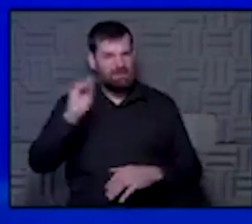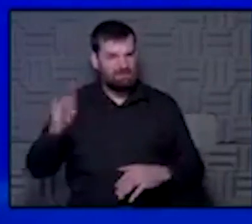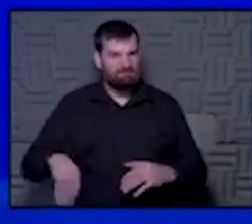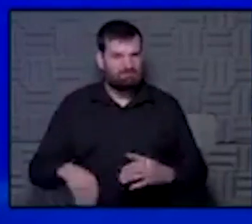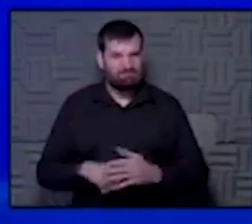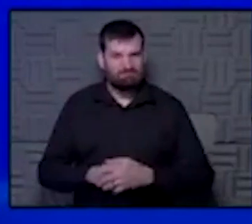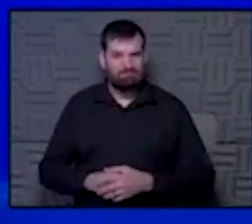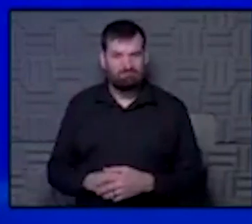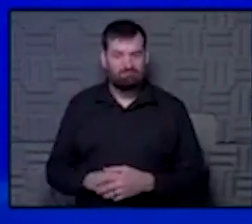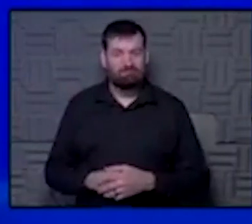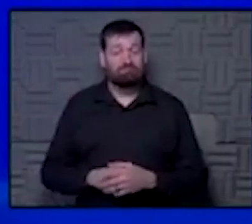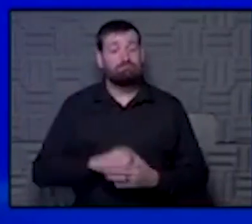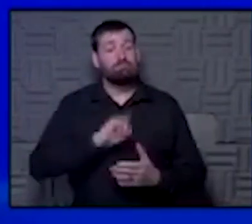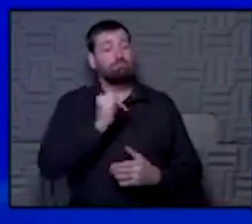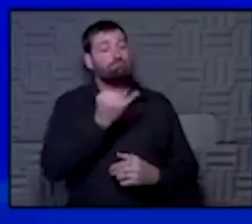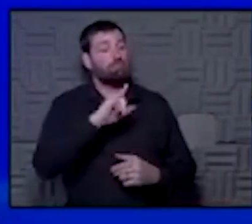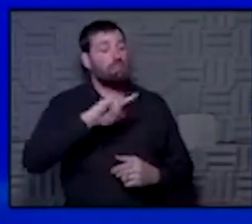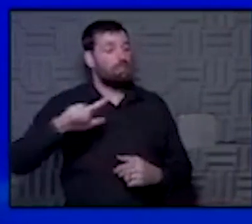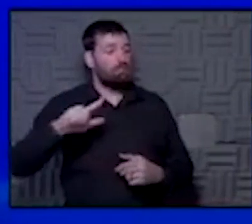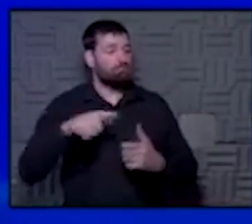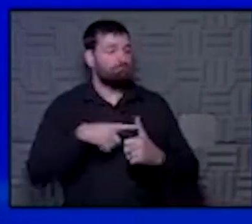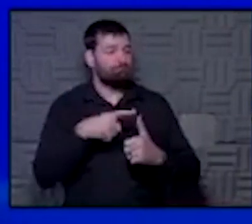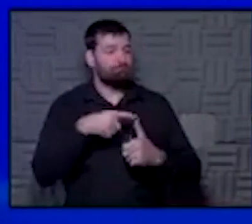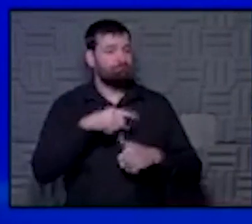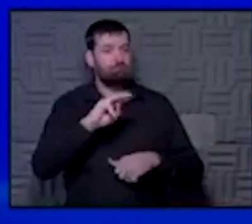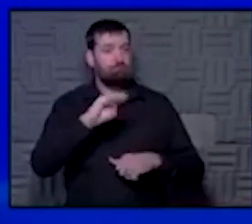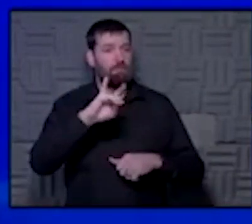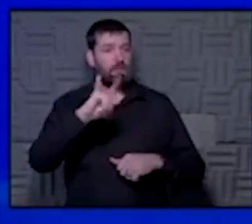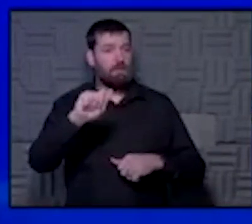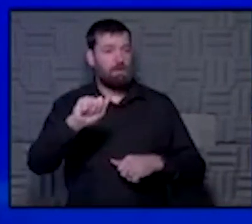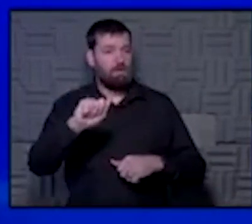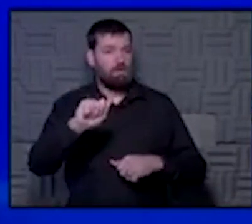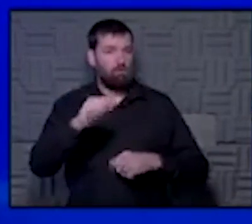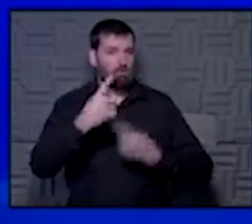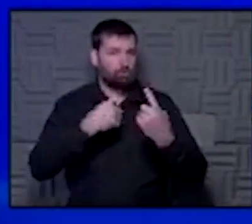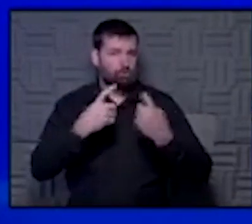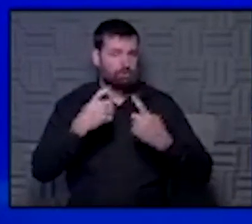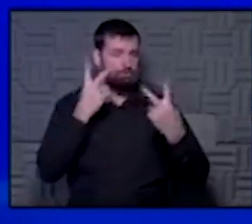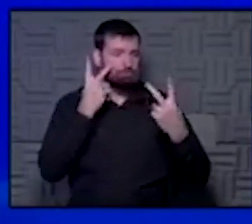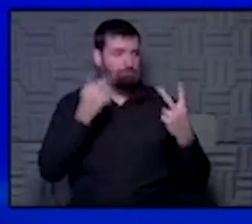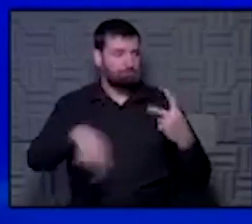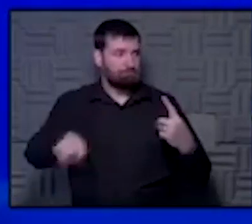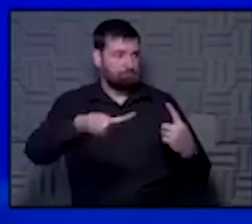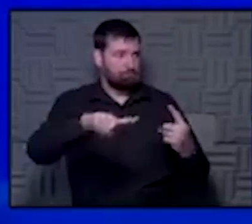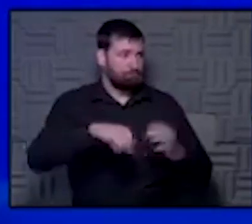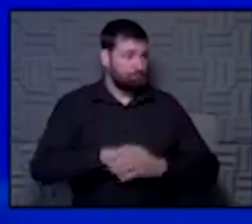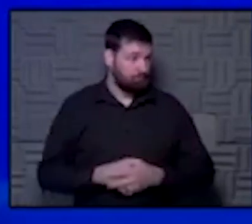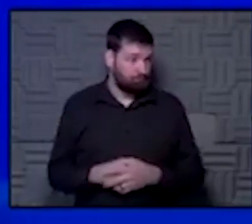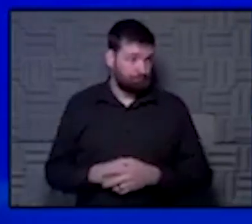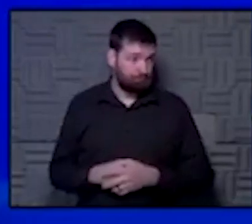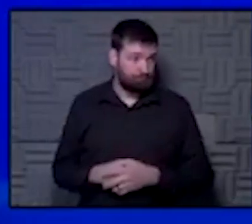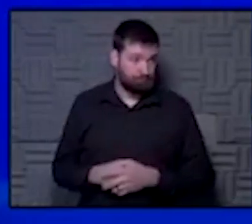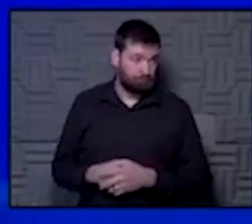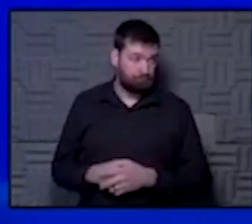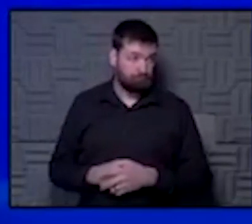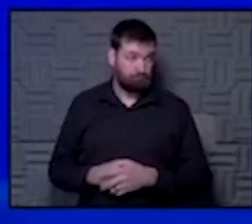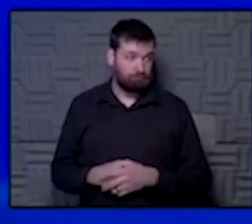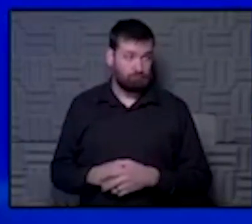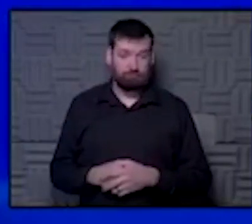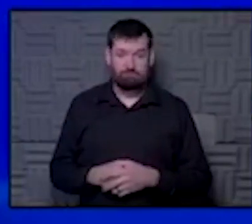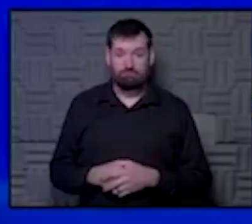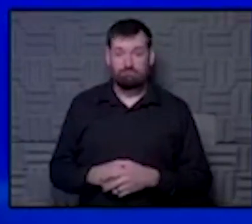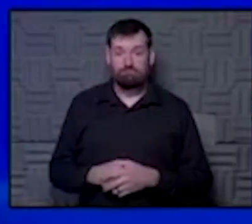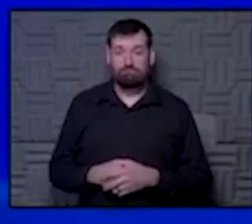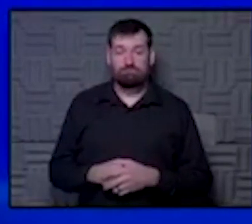now. Jill, let's start with our media questions. Let's see what we have out there this morning. Do we have any on the line?